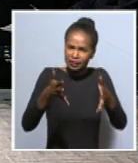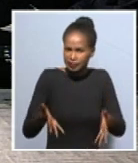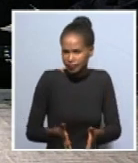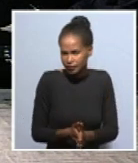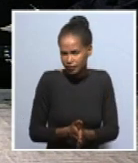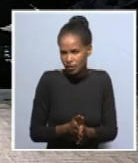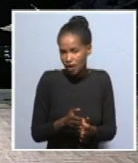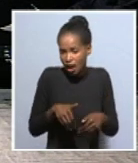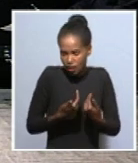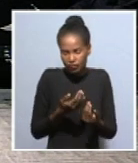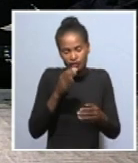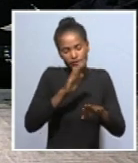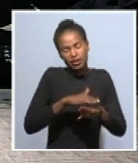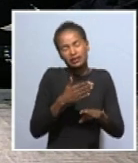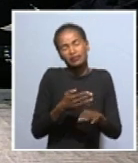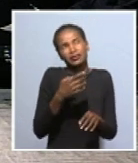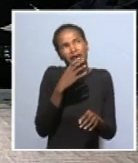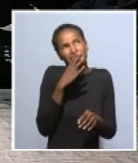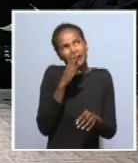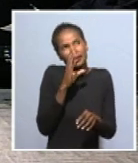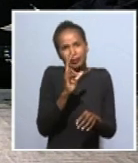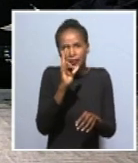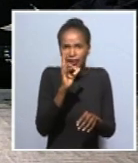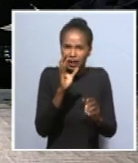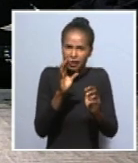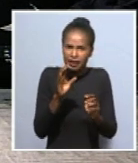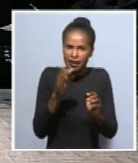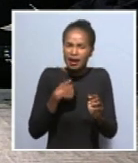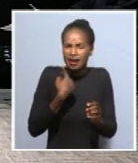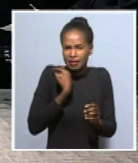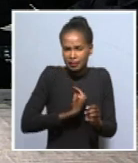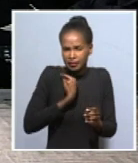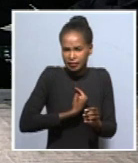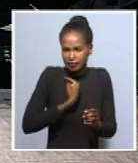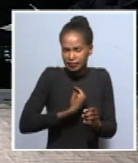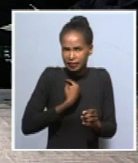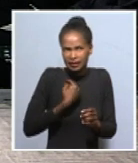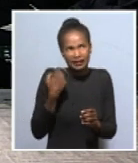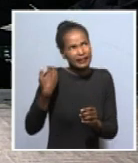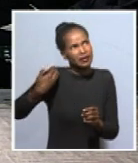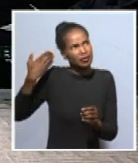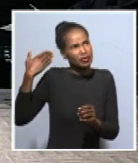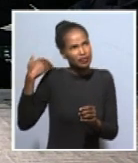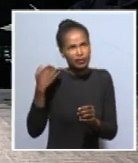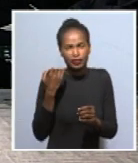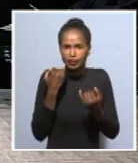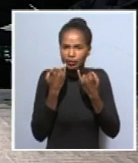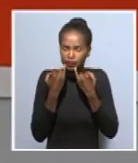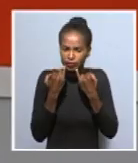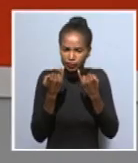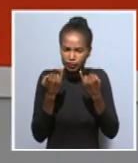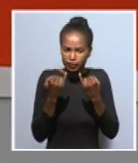explain, I'm referring to this because I have experienced when we were told by